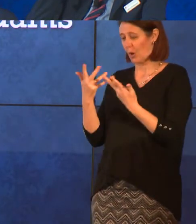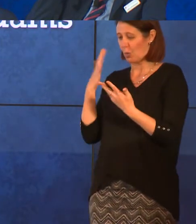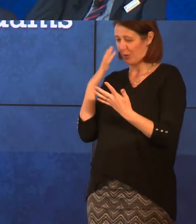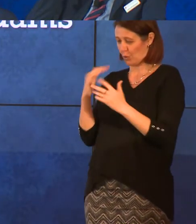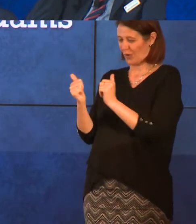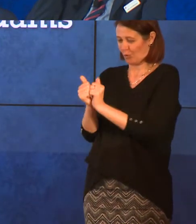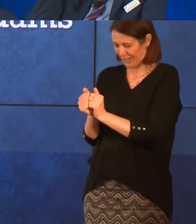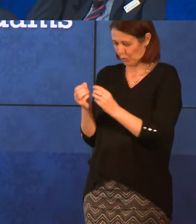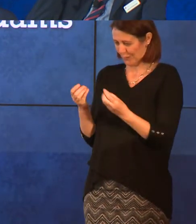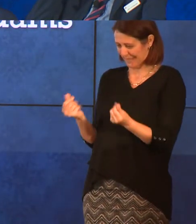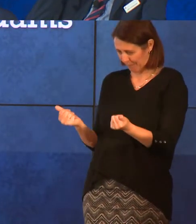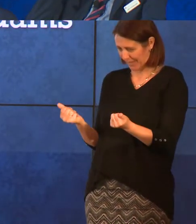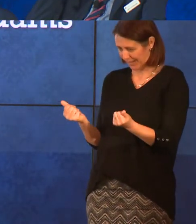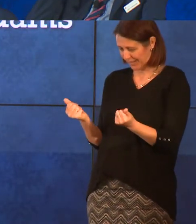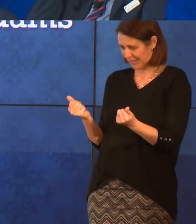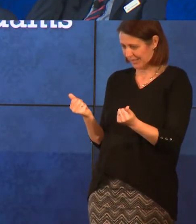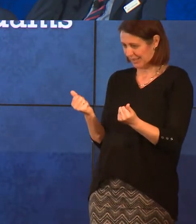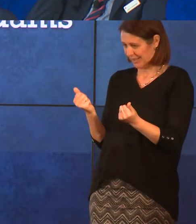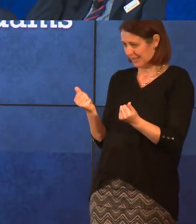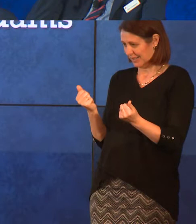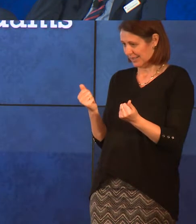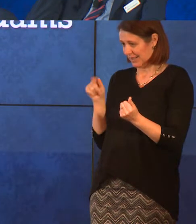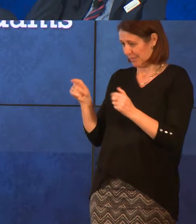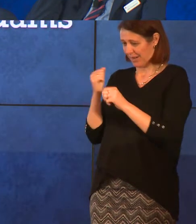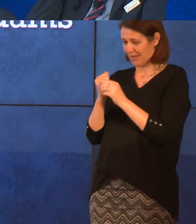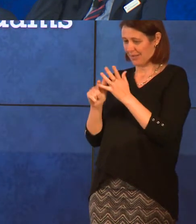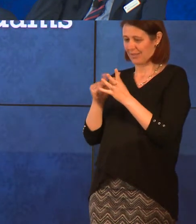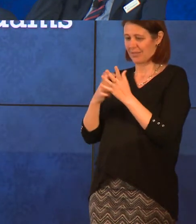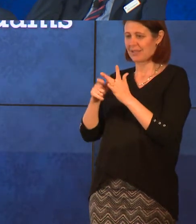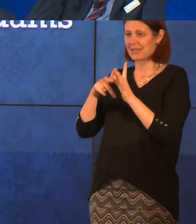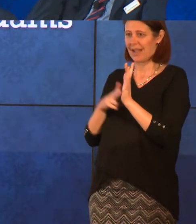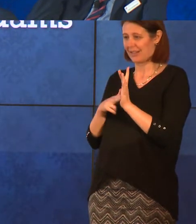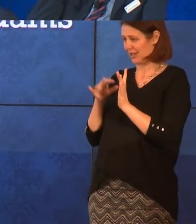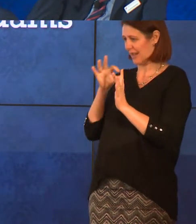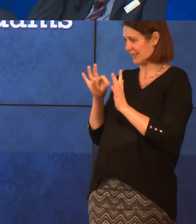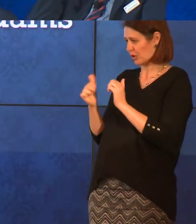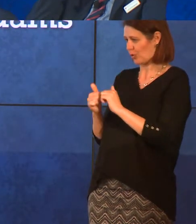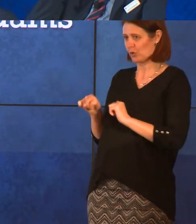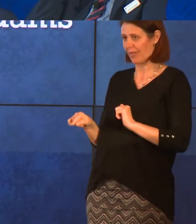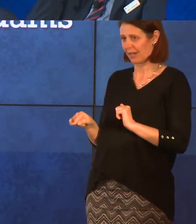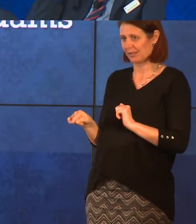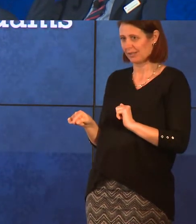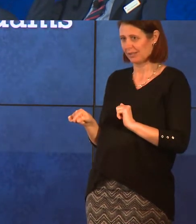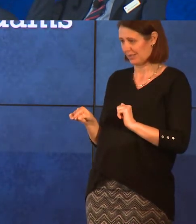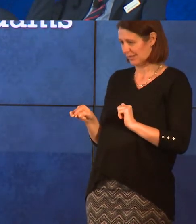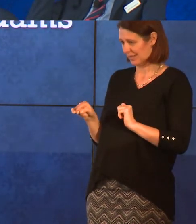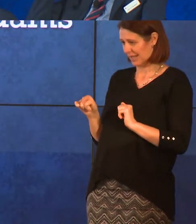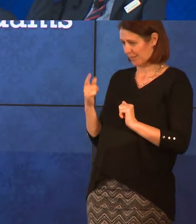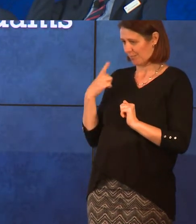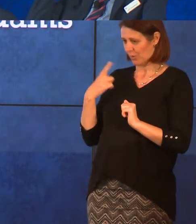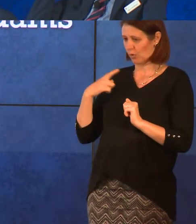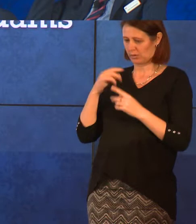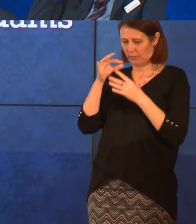something, despite the fact that the guardian has not agreed to it based on a number of different